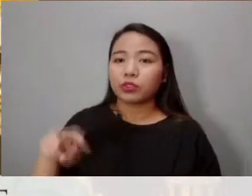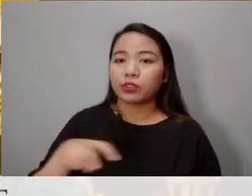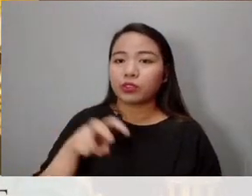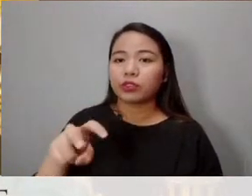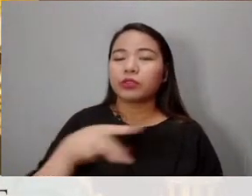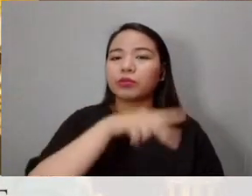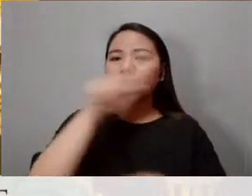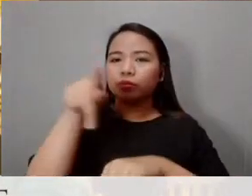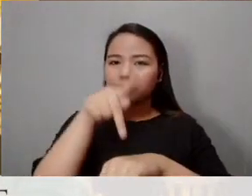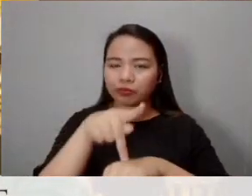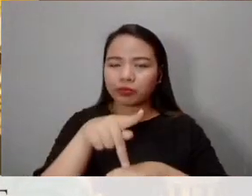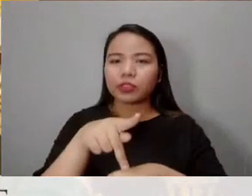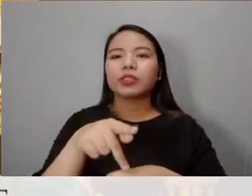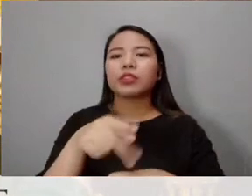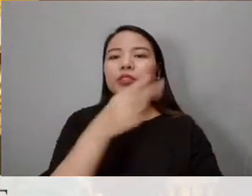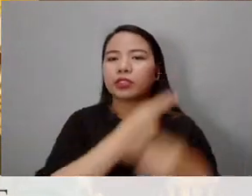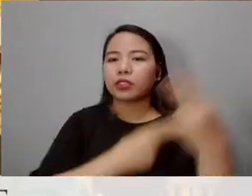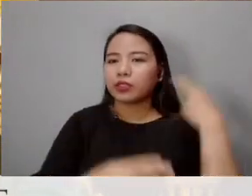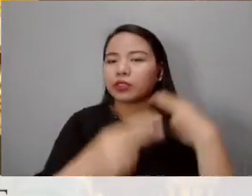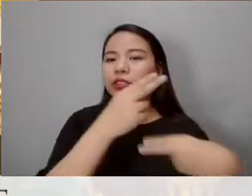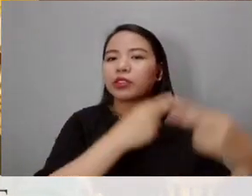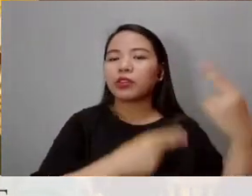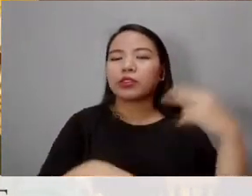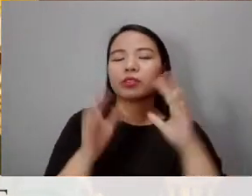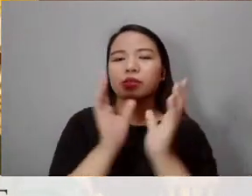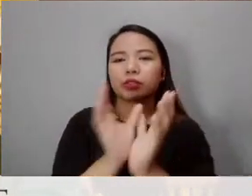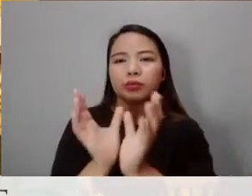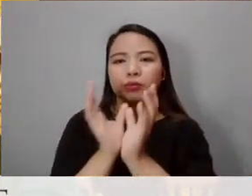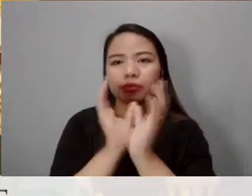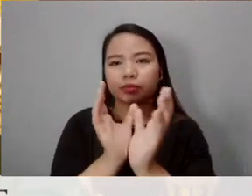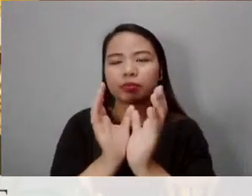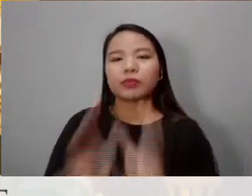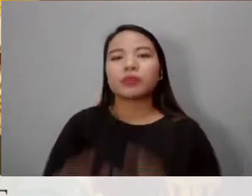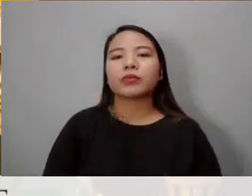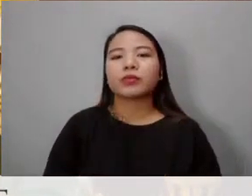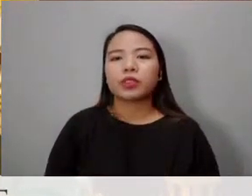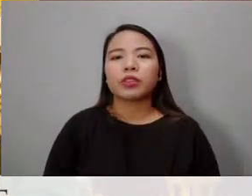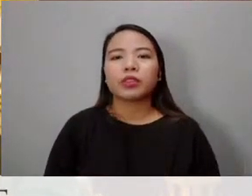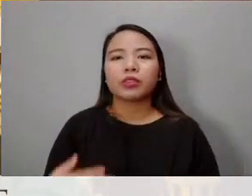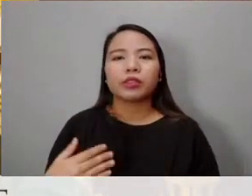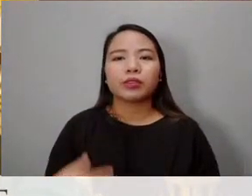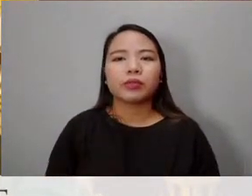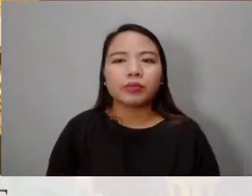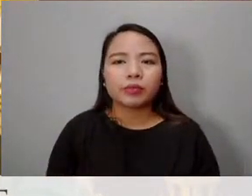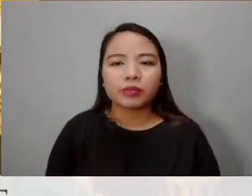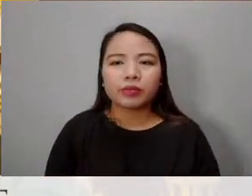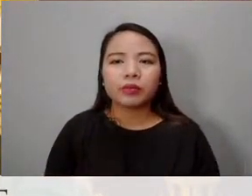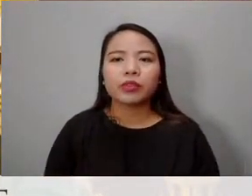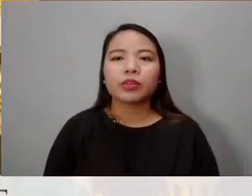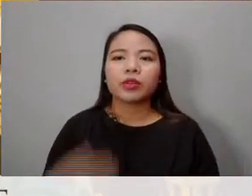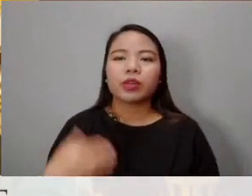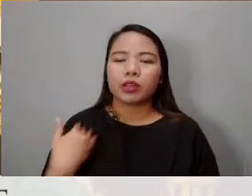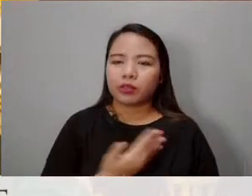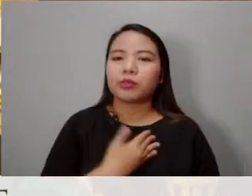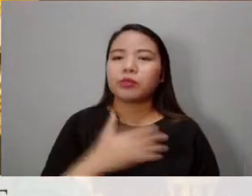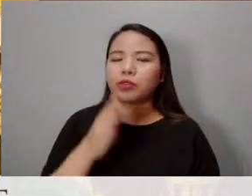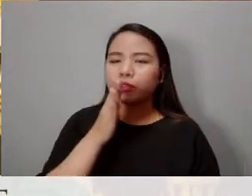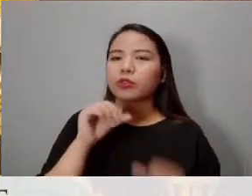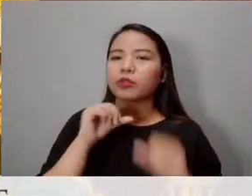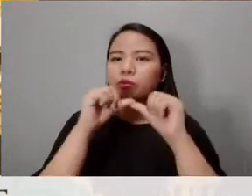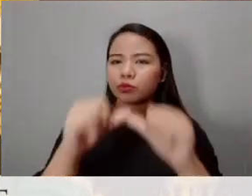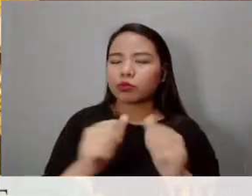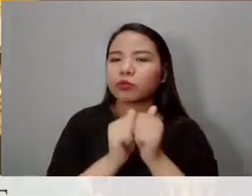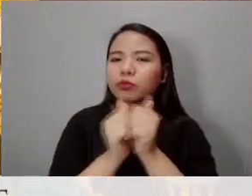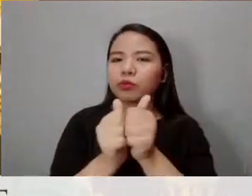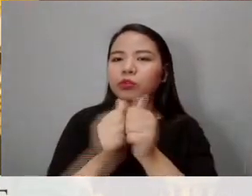history of our monastic community, our Mother will continue to accompany us and intercede for